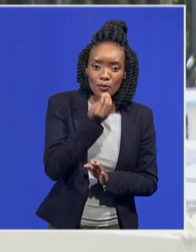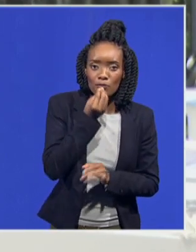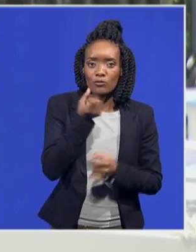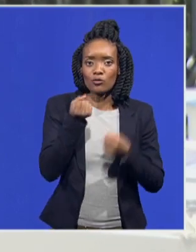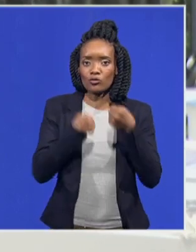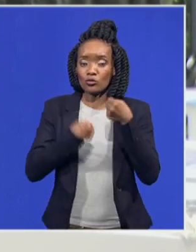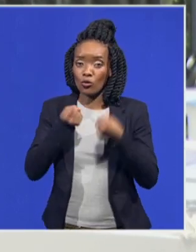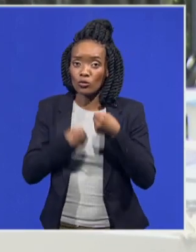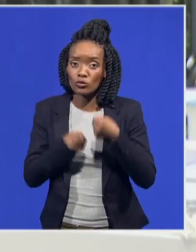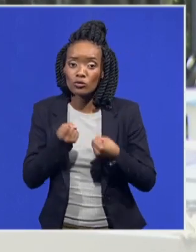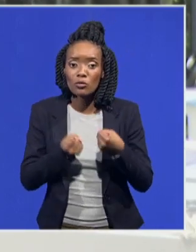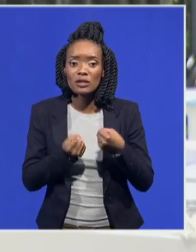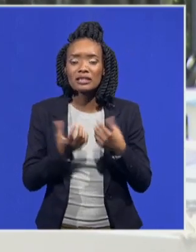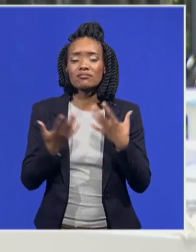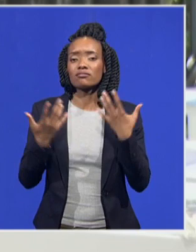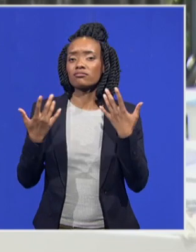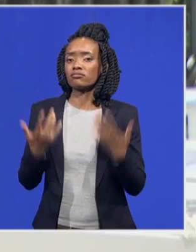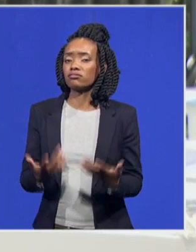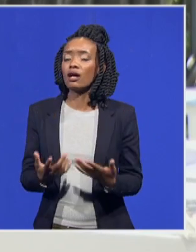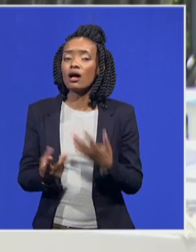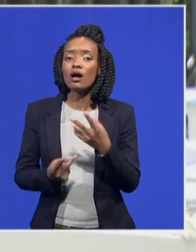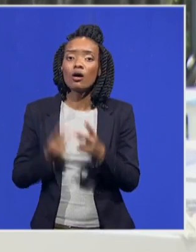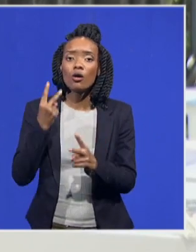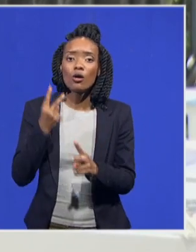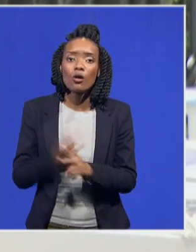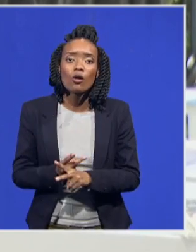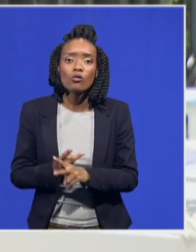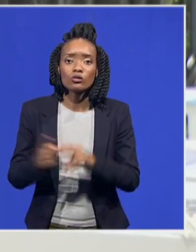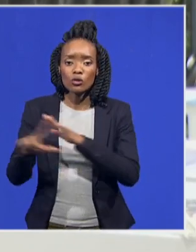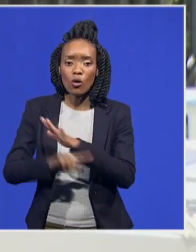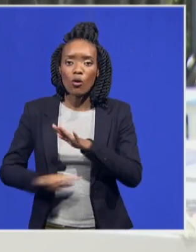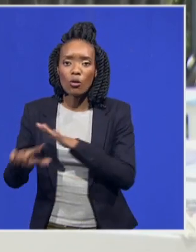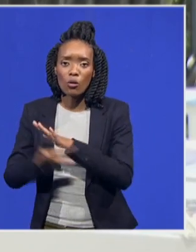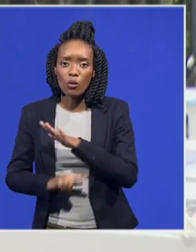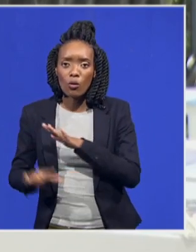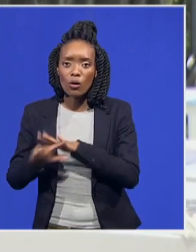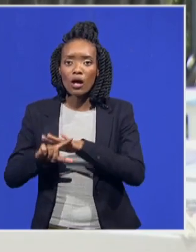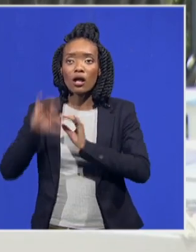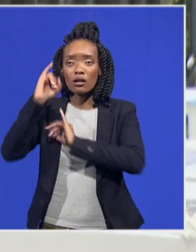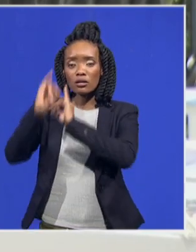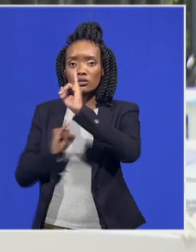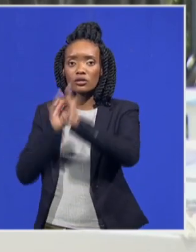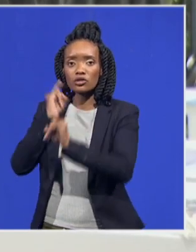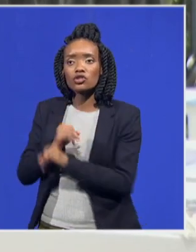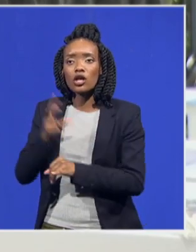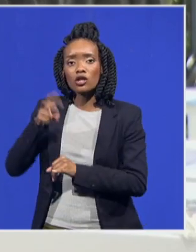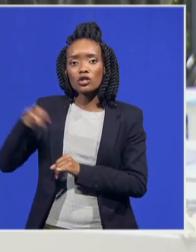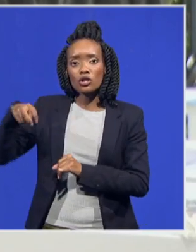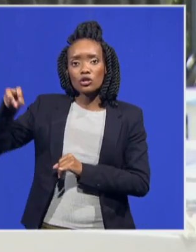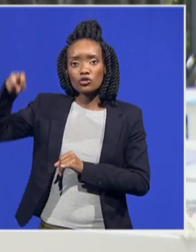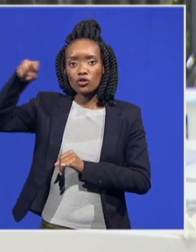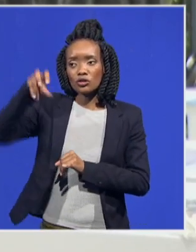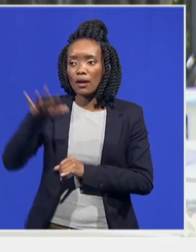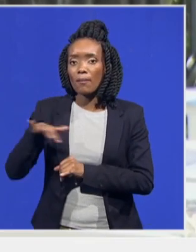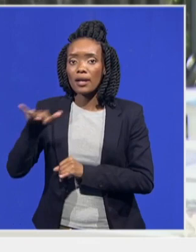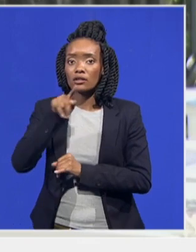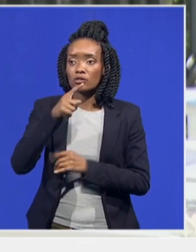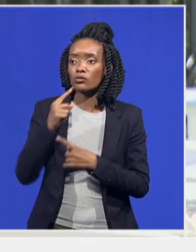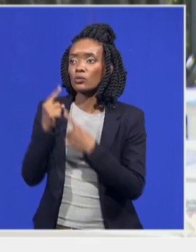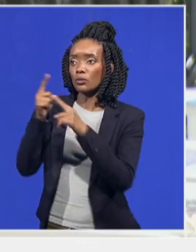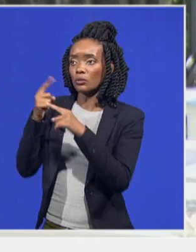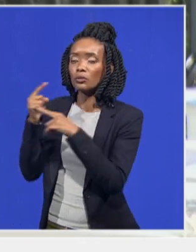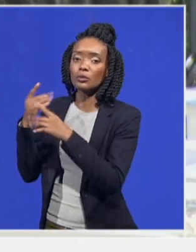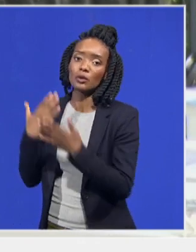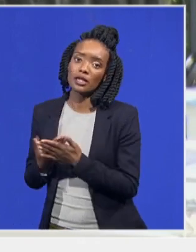that have come out in their numbers, but it's also been local and international tourism destinations that have put their best foot forward